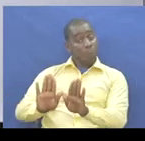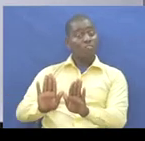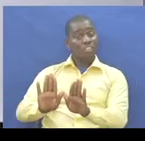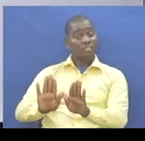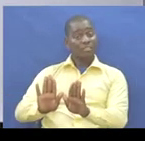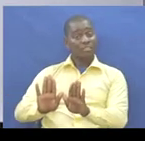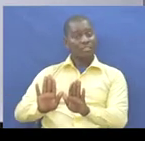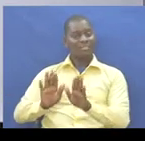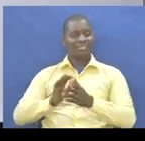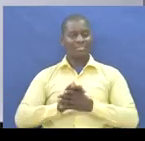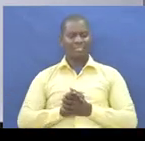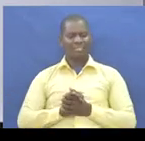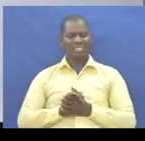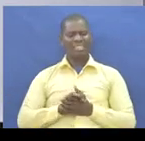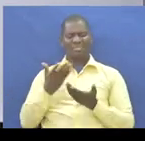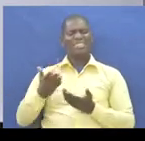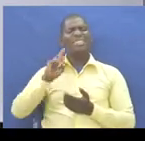To a moving body.